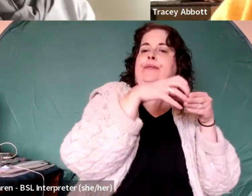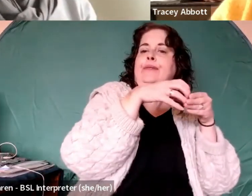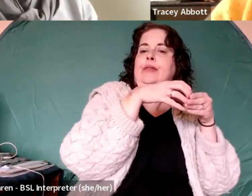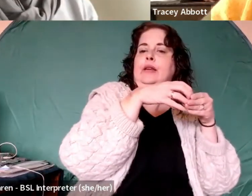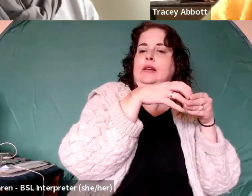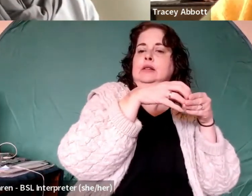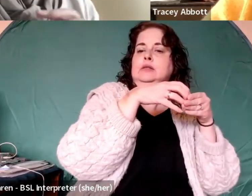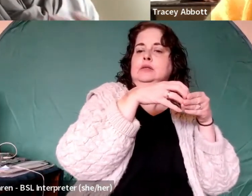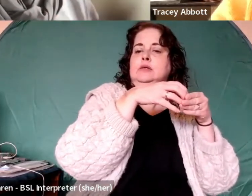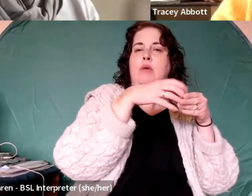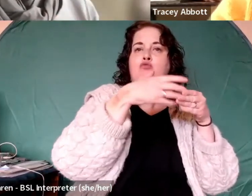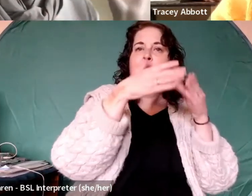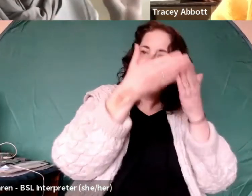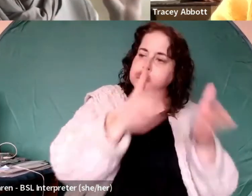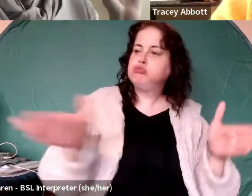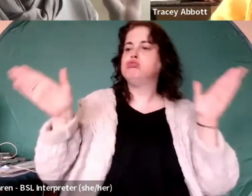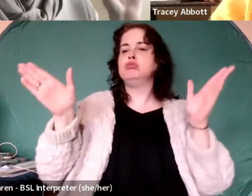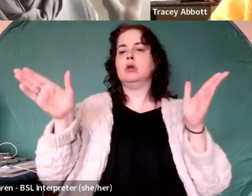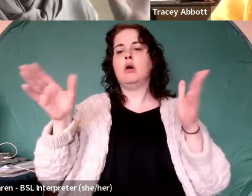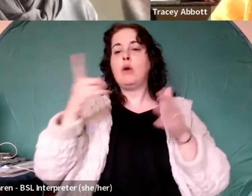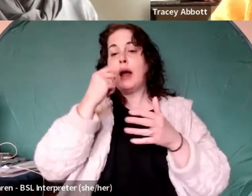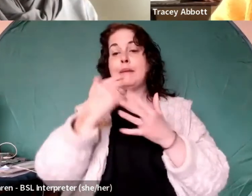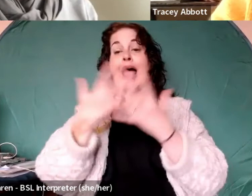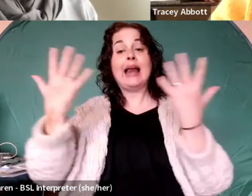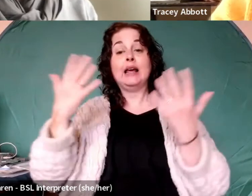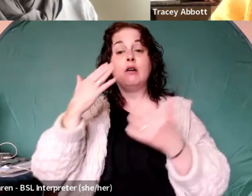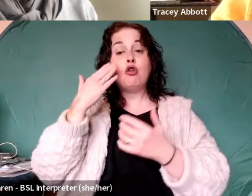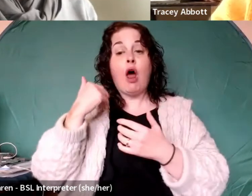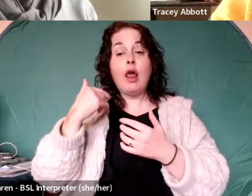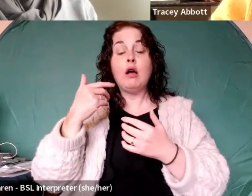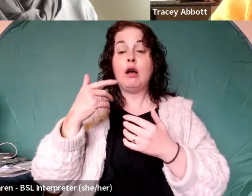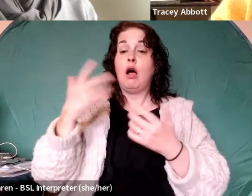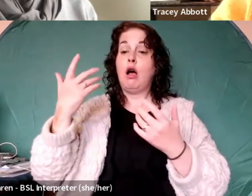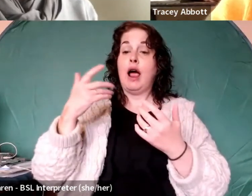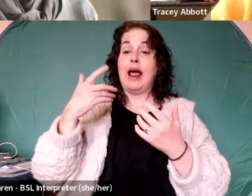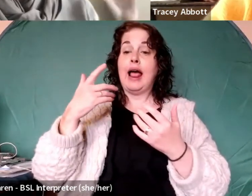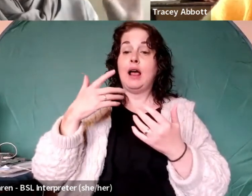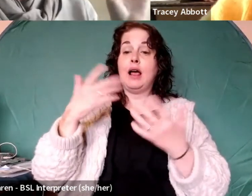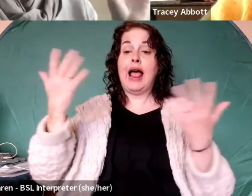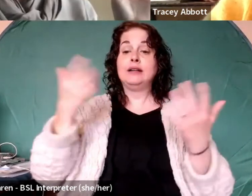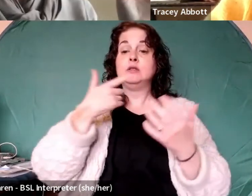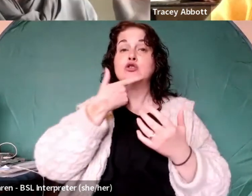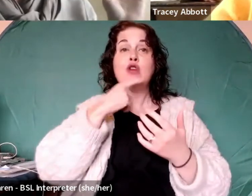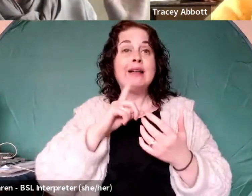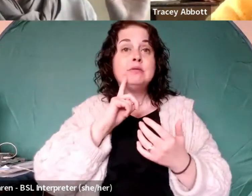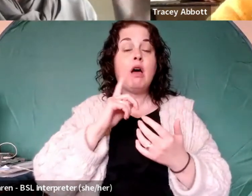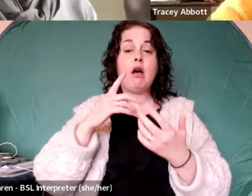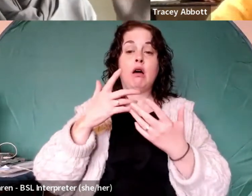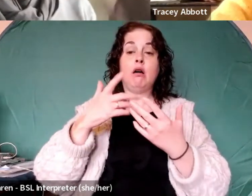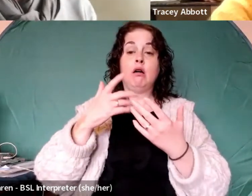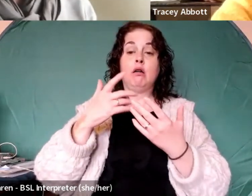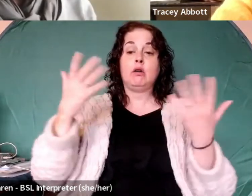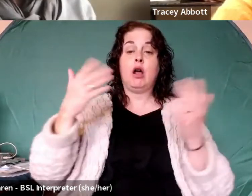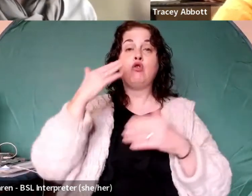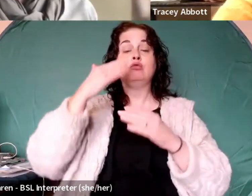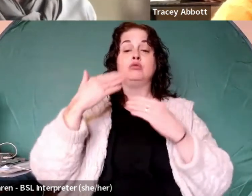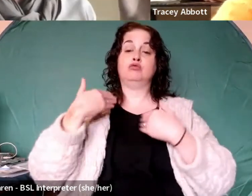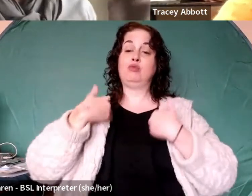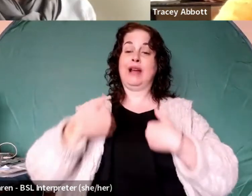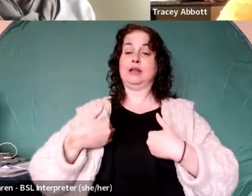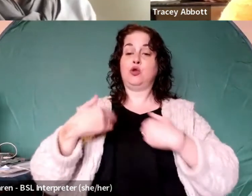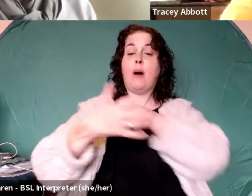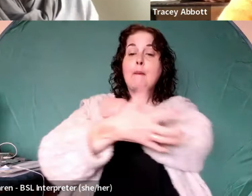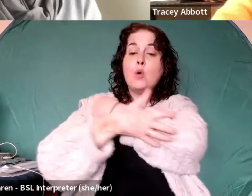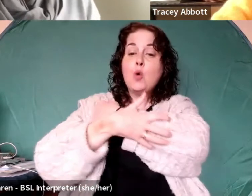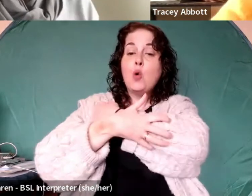toadstool. You know, we can be any color, we can be any race, we can be any gender, we can be in rich, poor, anywhere.